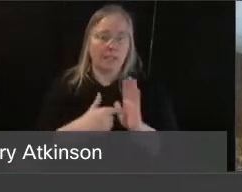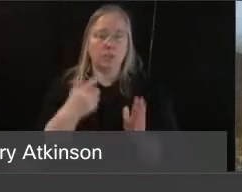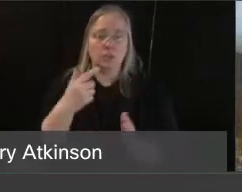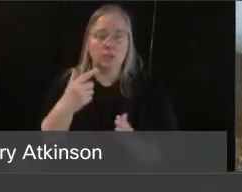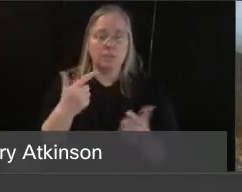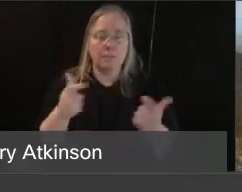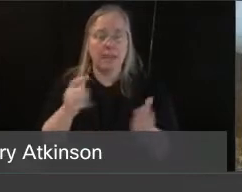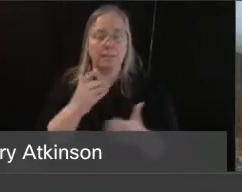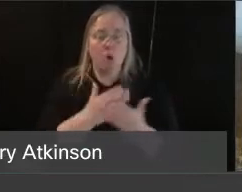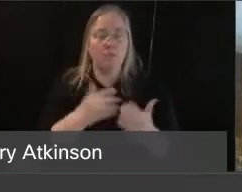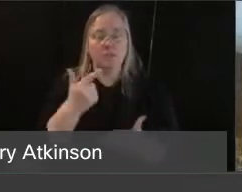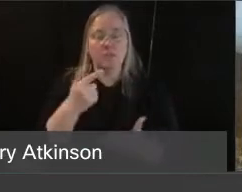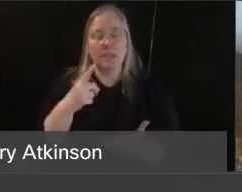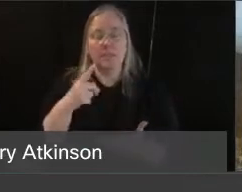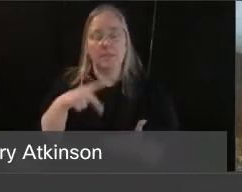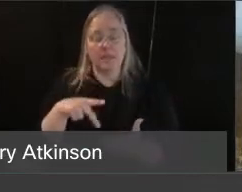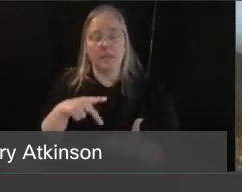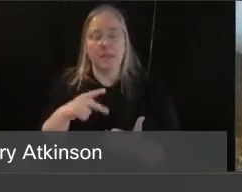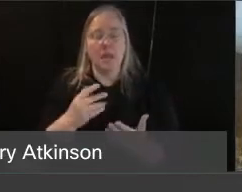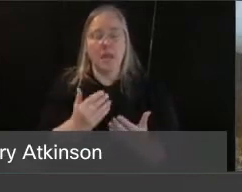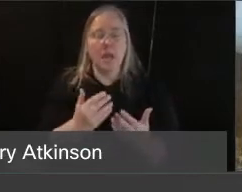GDP, consumption, investment,